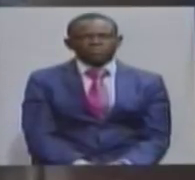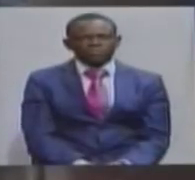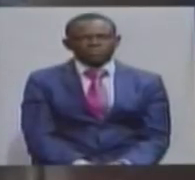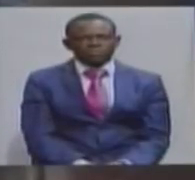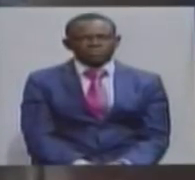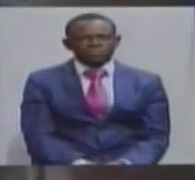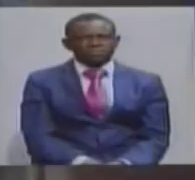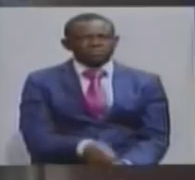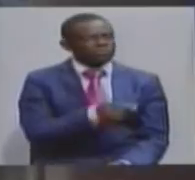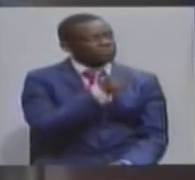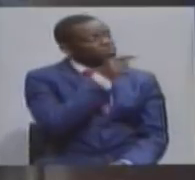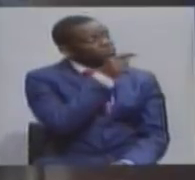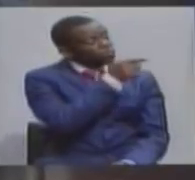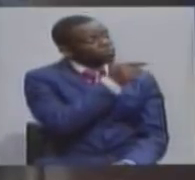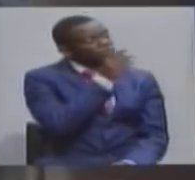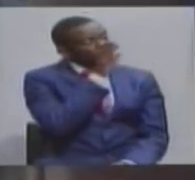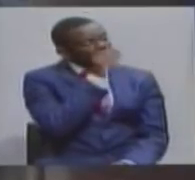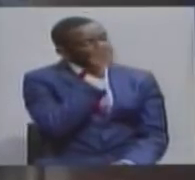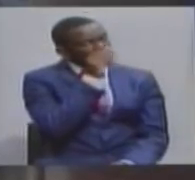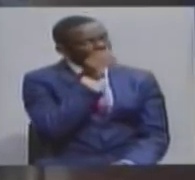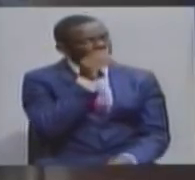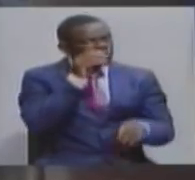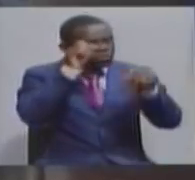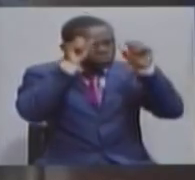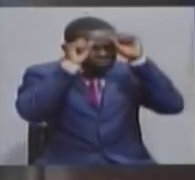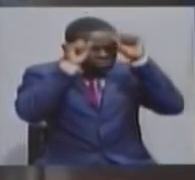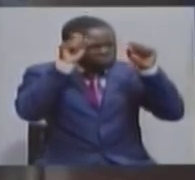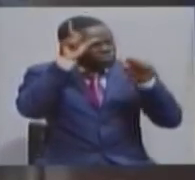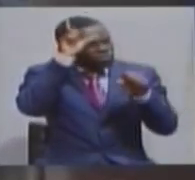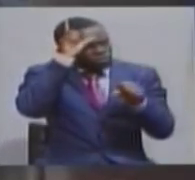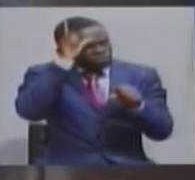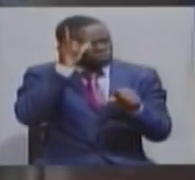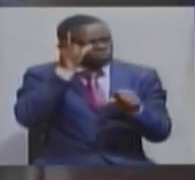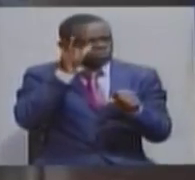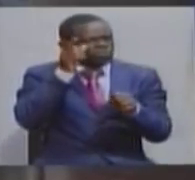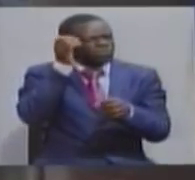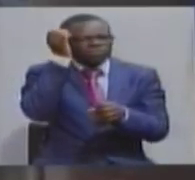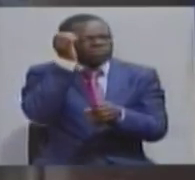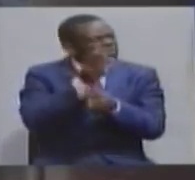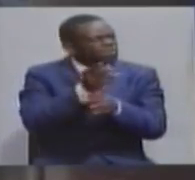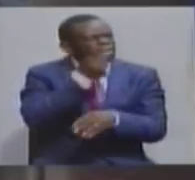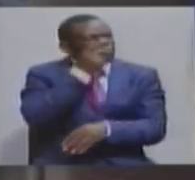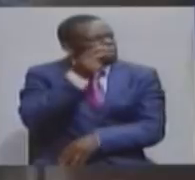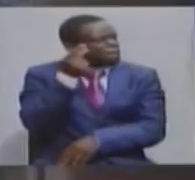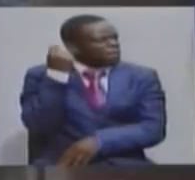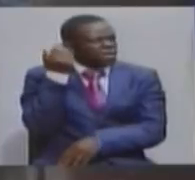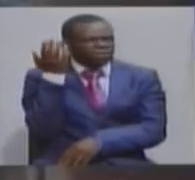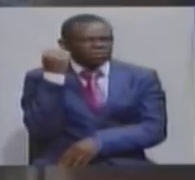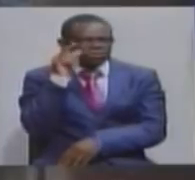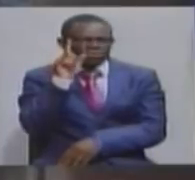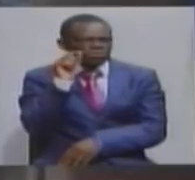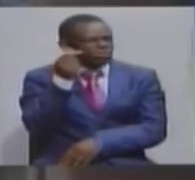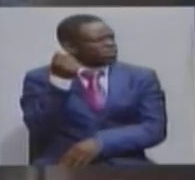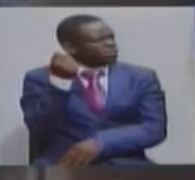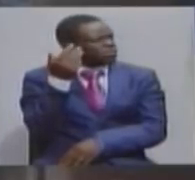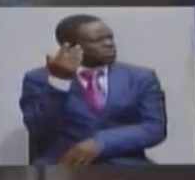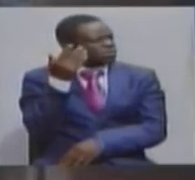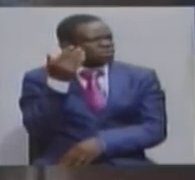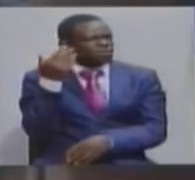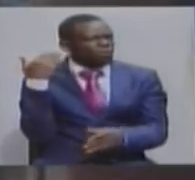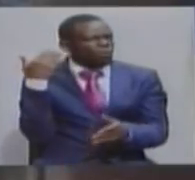was already willing to talk as far back as 2015. This is 2018. There's been